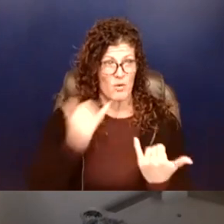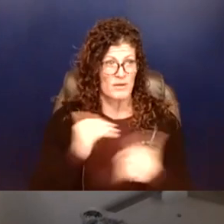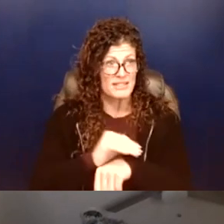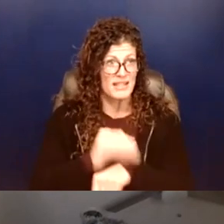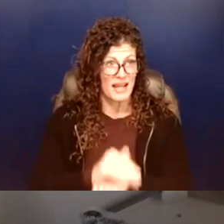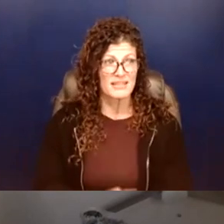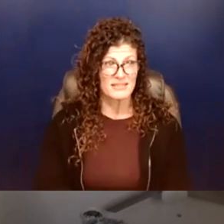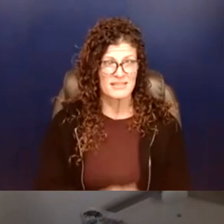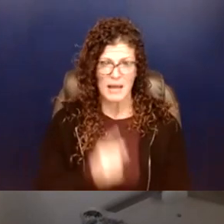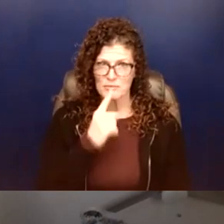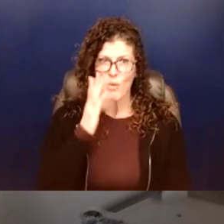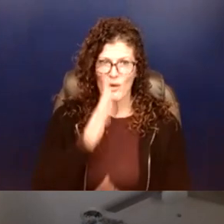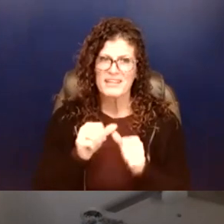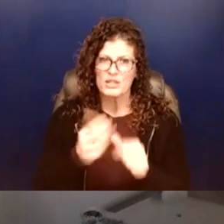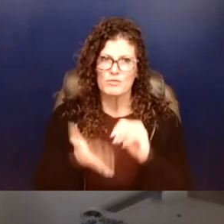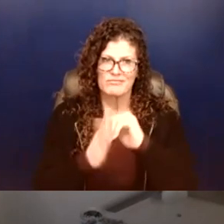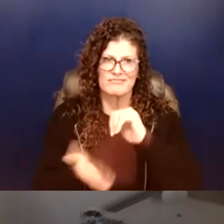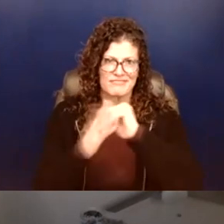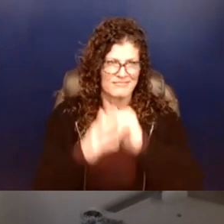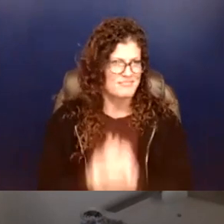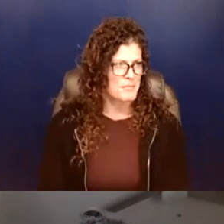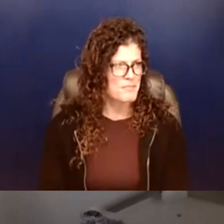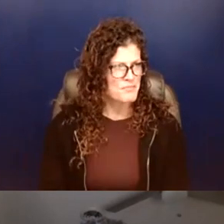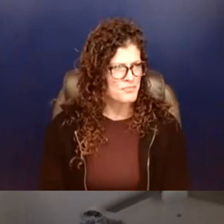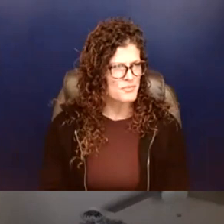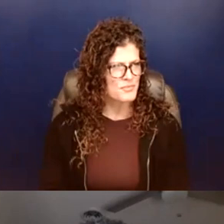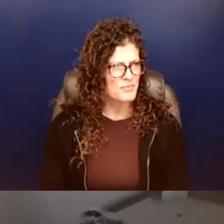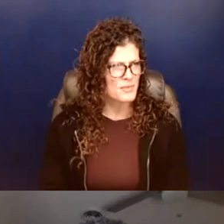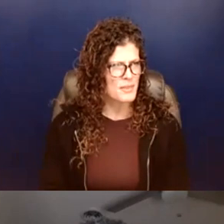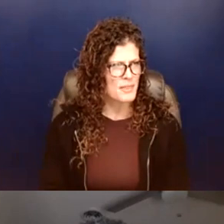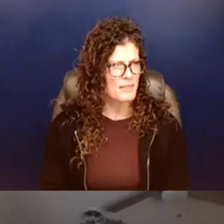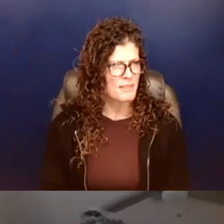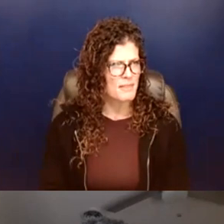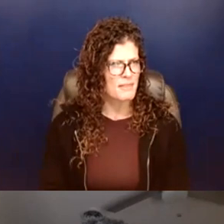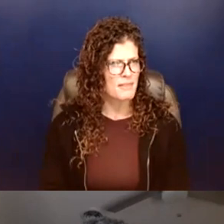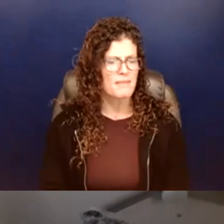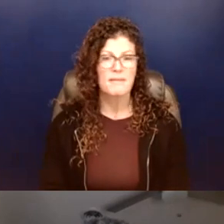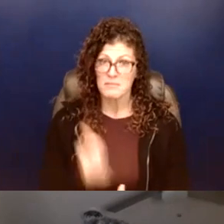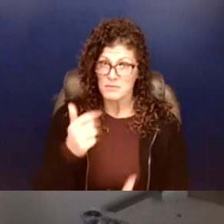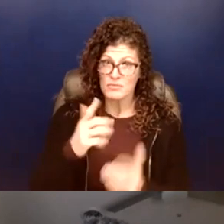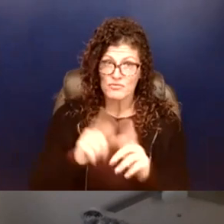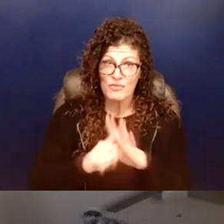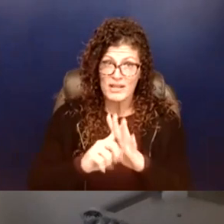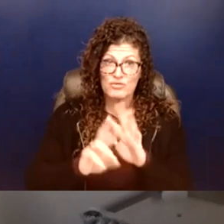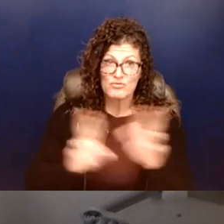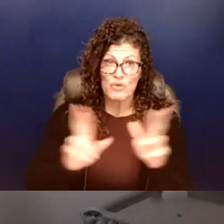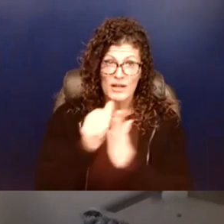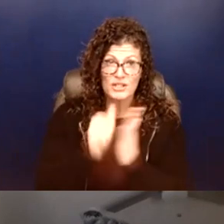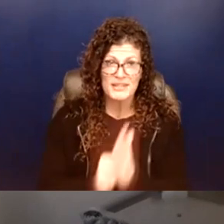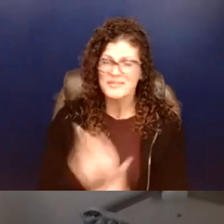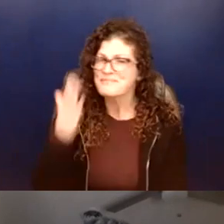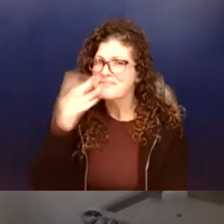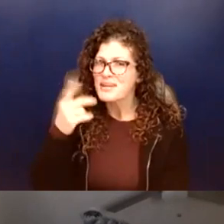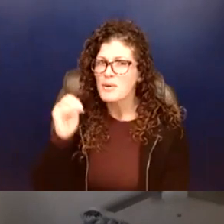grow. Roxy, would you like to pick up and kick off the agenda? Absolutely. Thank you, Pam. You're